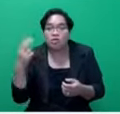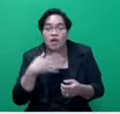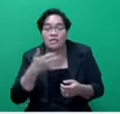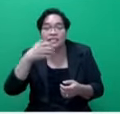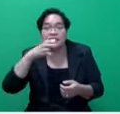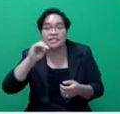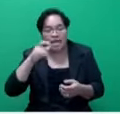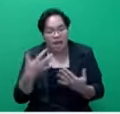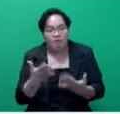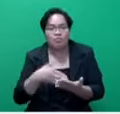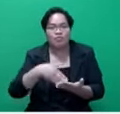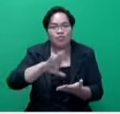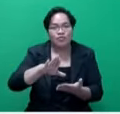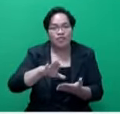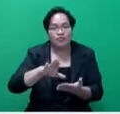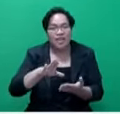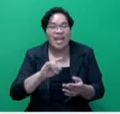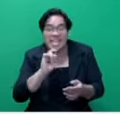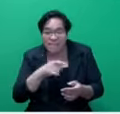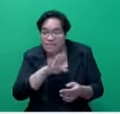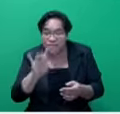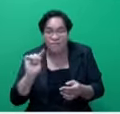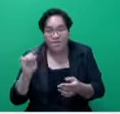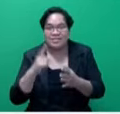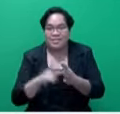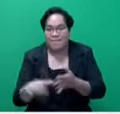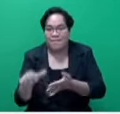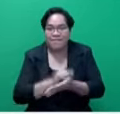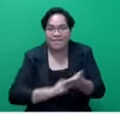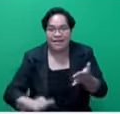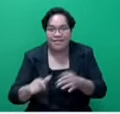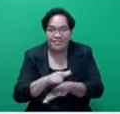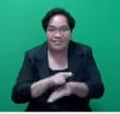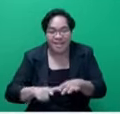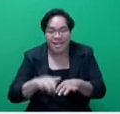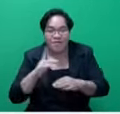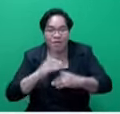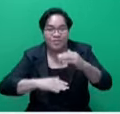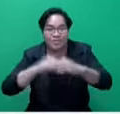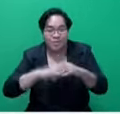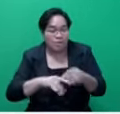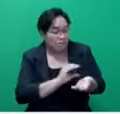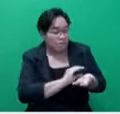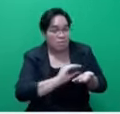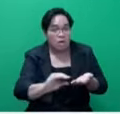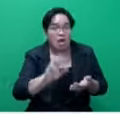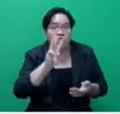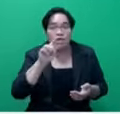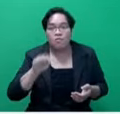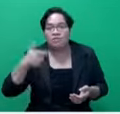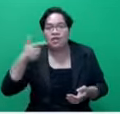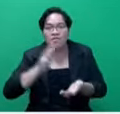been approved under the First Home, First Land Grant Assistance Program, with a total payout in excess of